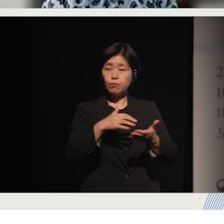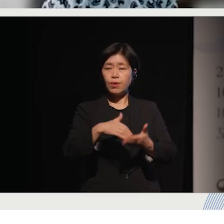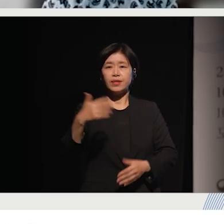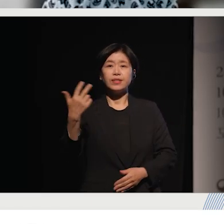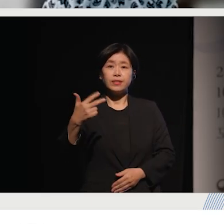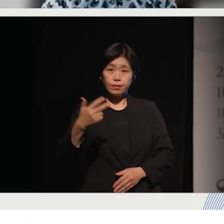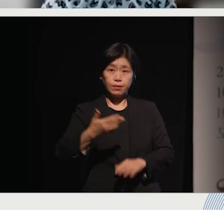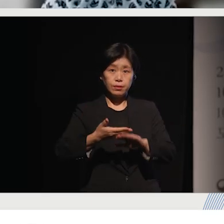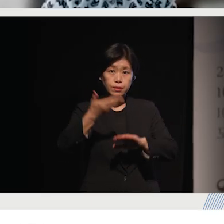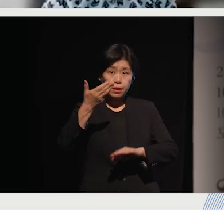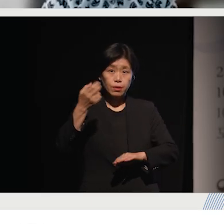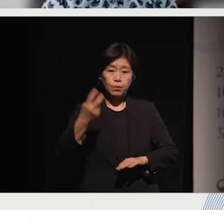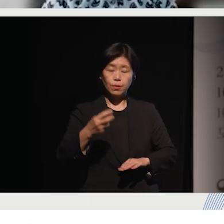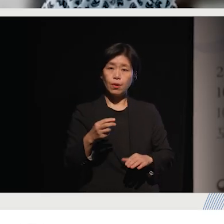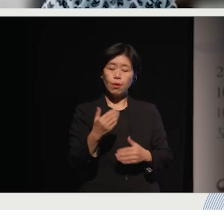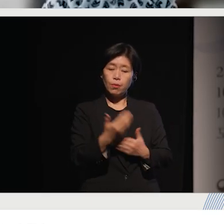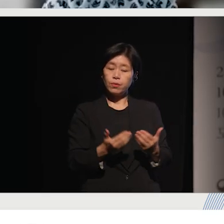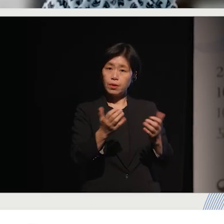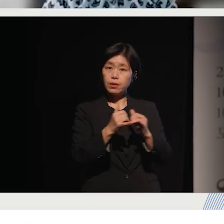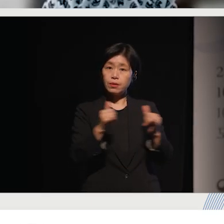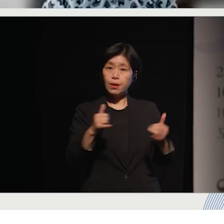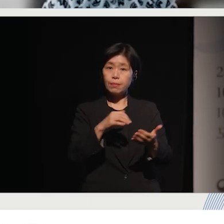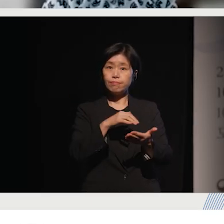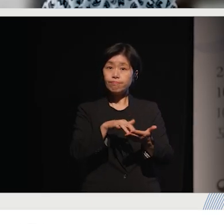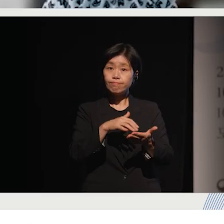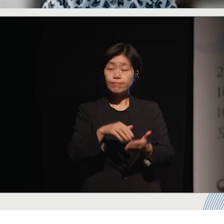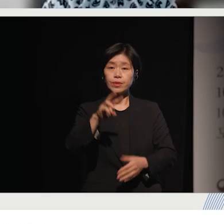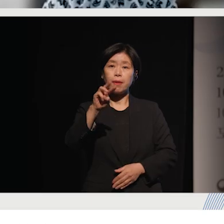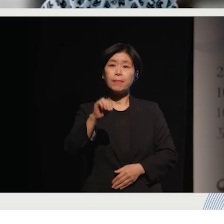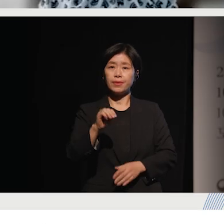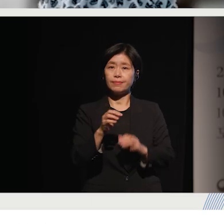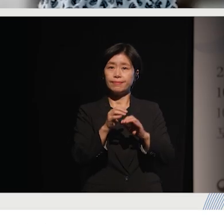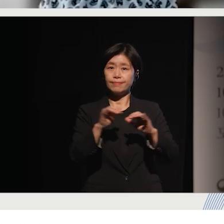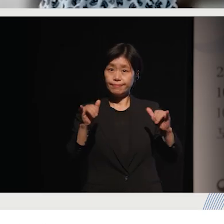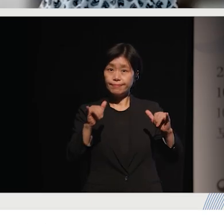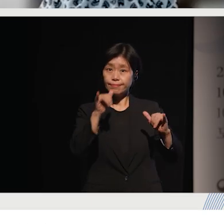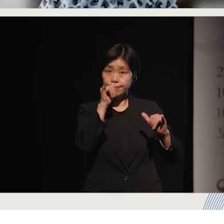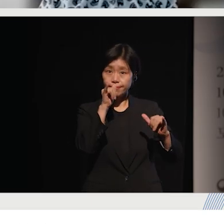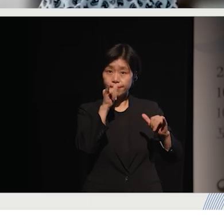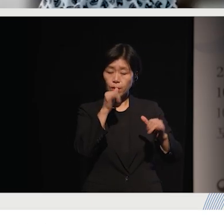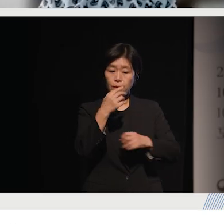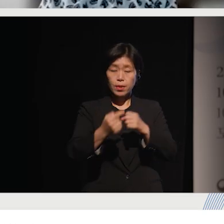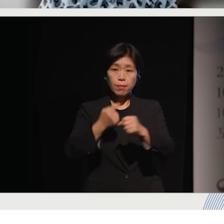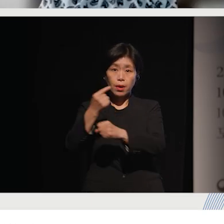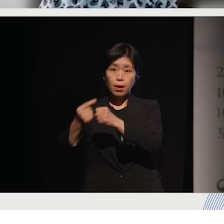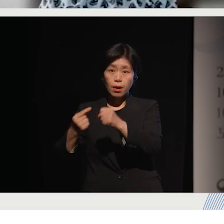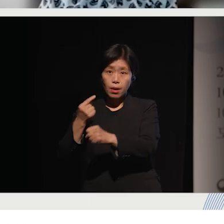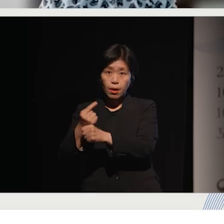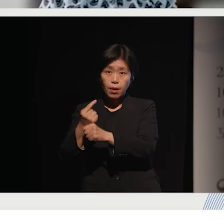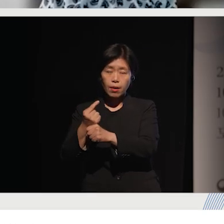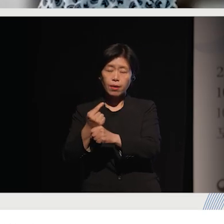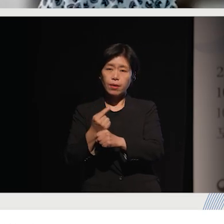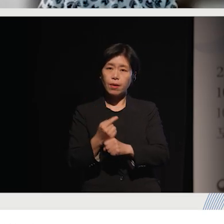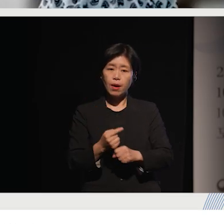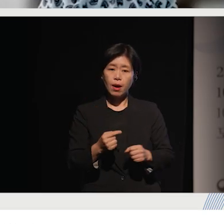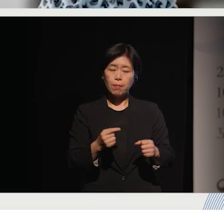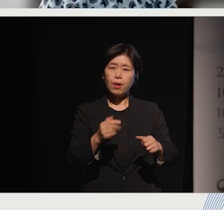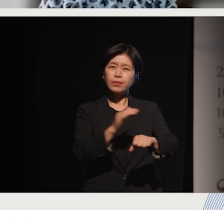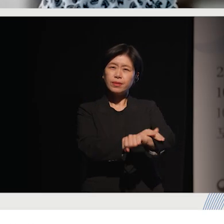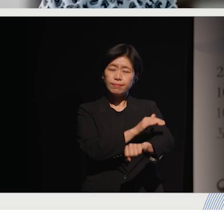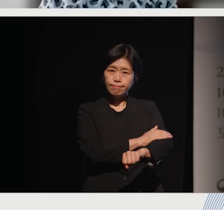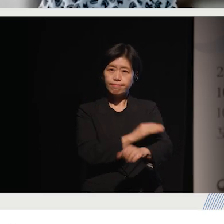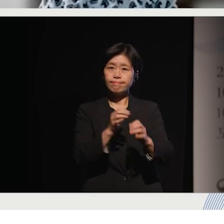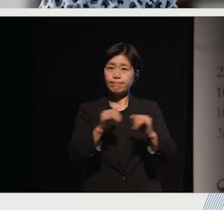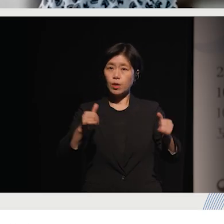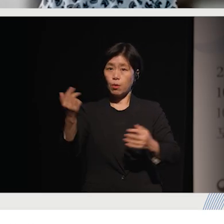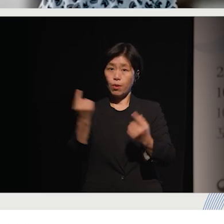more than 30,000 volunteers, and more than 2,000 interns every year. So we are one of the